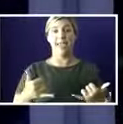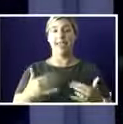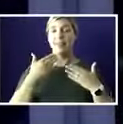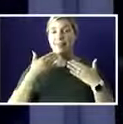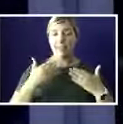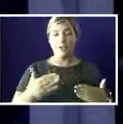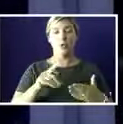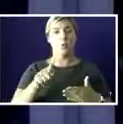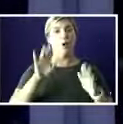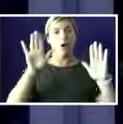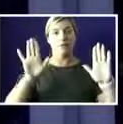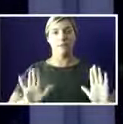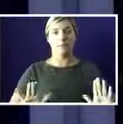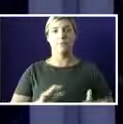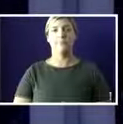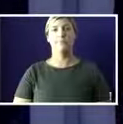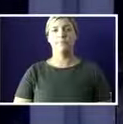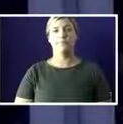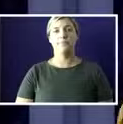awesome.